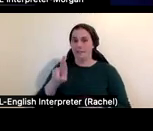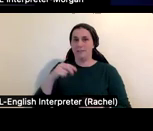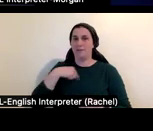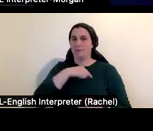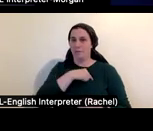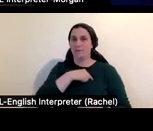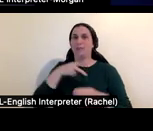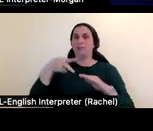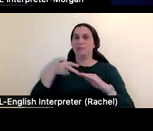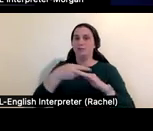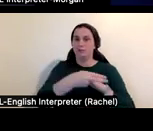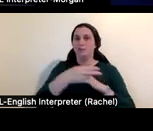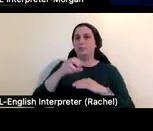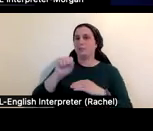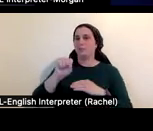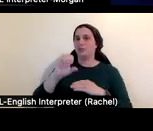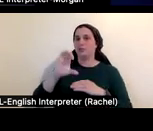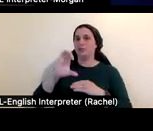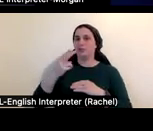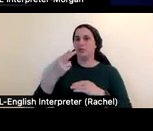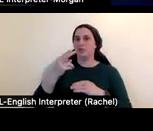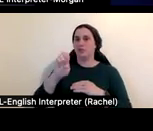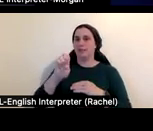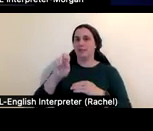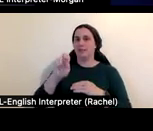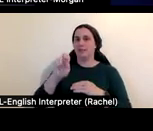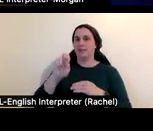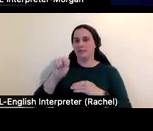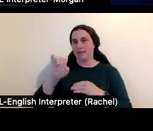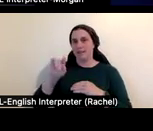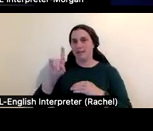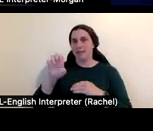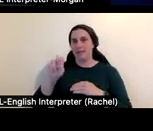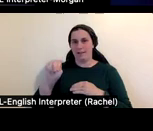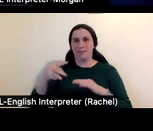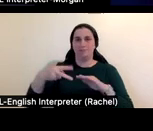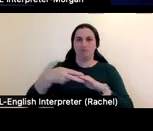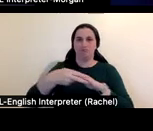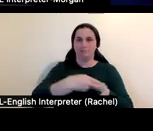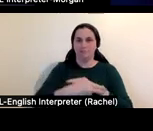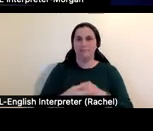I gotta say that in English. I ain't there yet. Get in there.